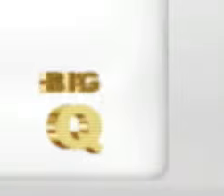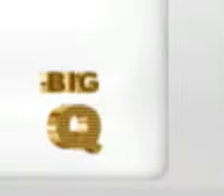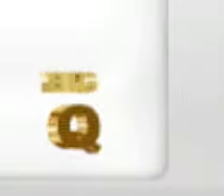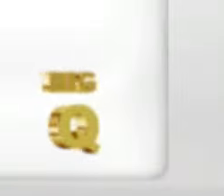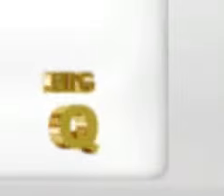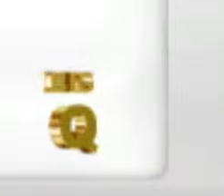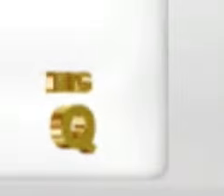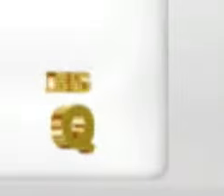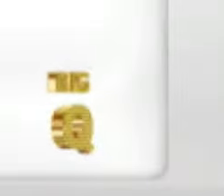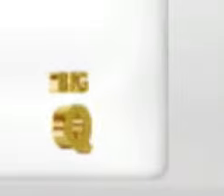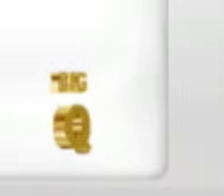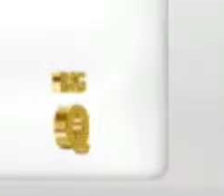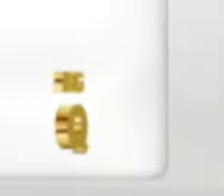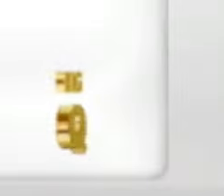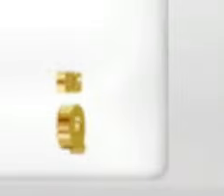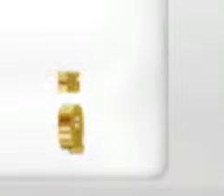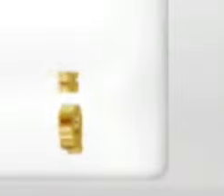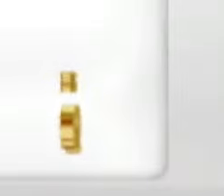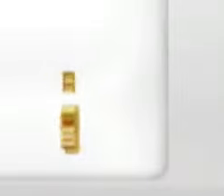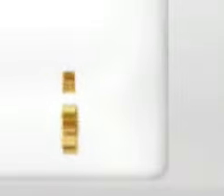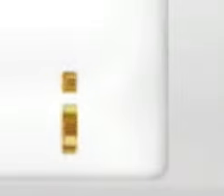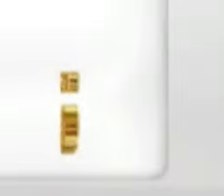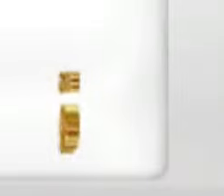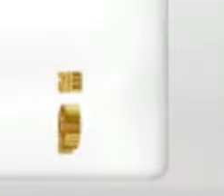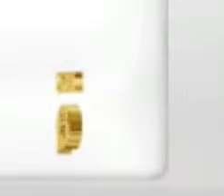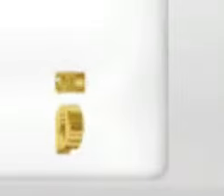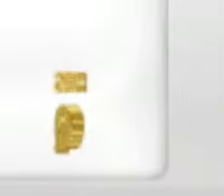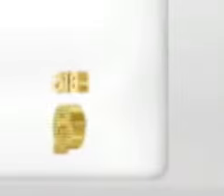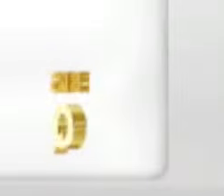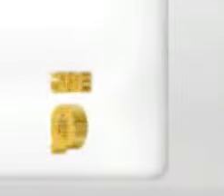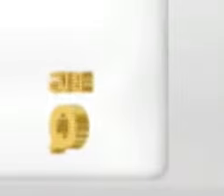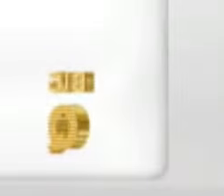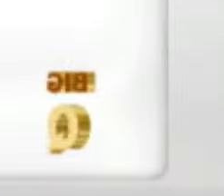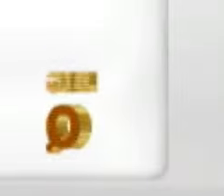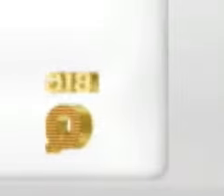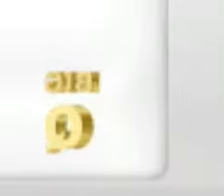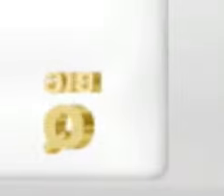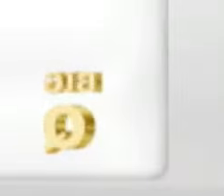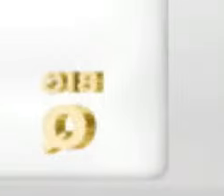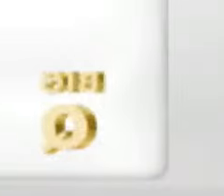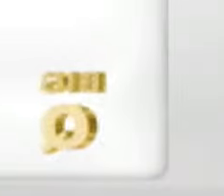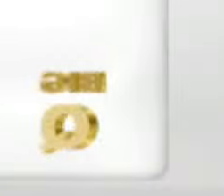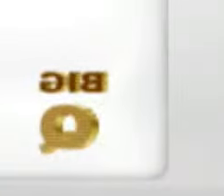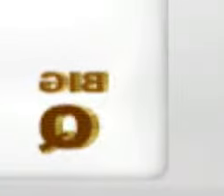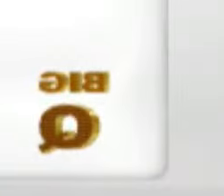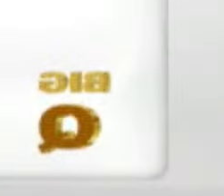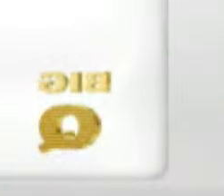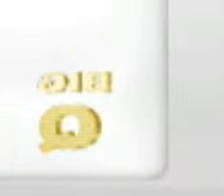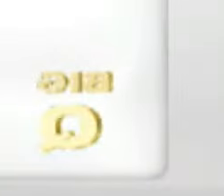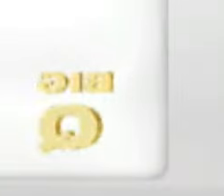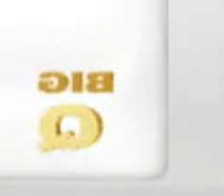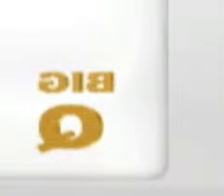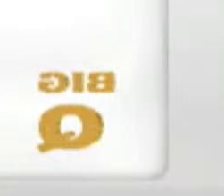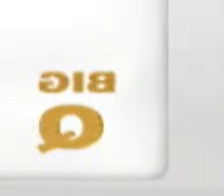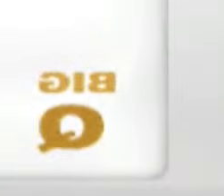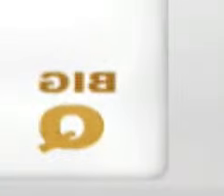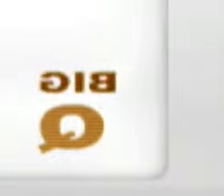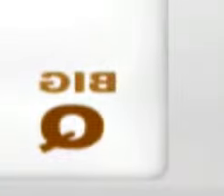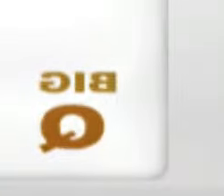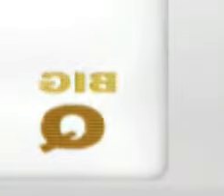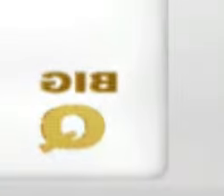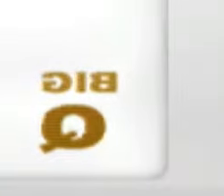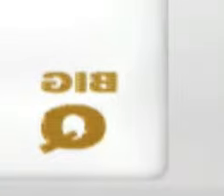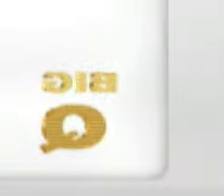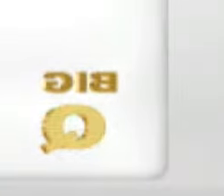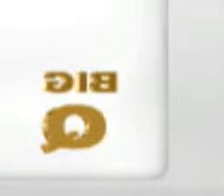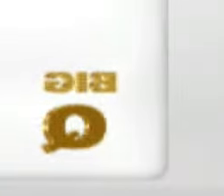22151. Our BQ is, do you think ODM party can survive in the absence of Raila Odinga? Share your thoughts with